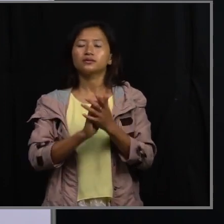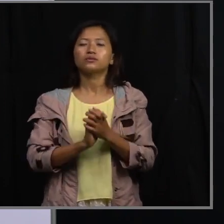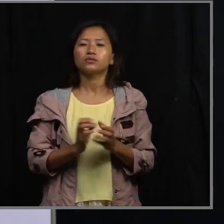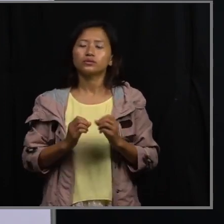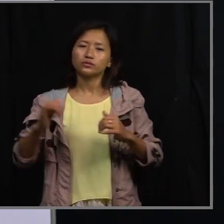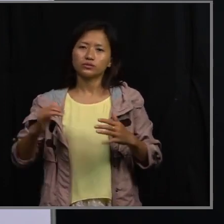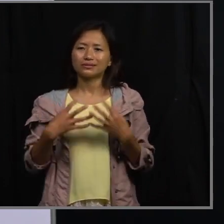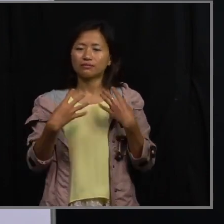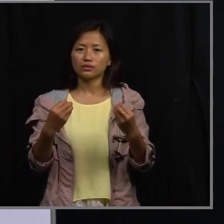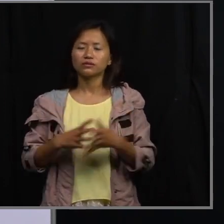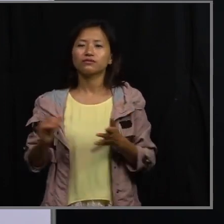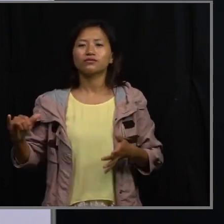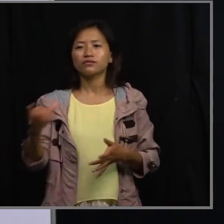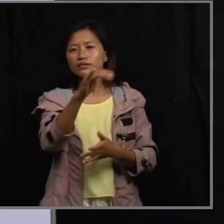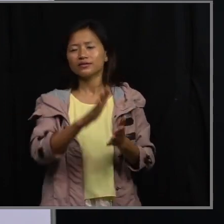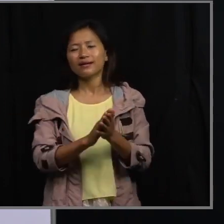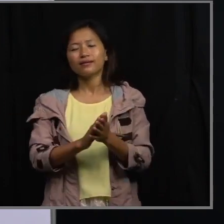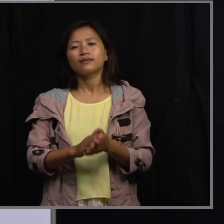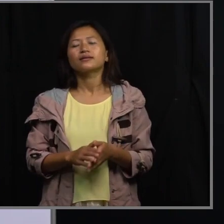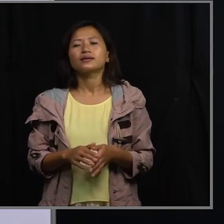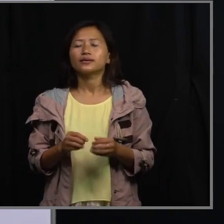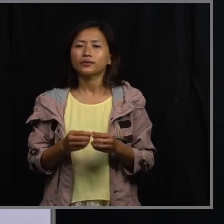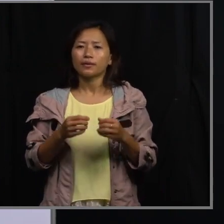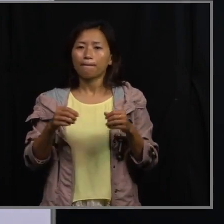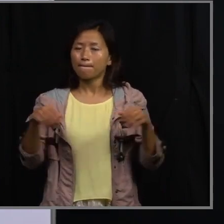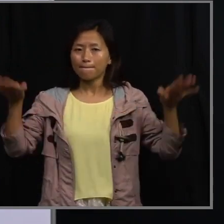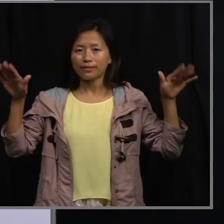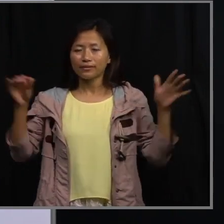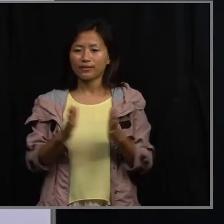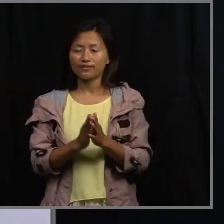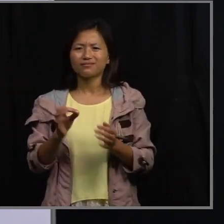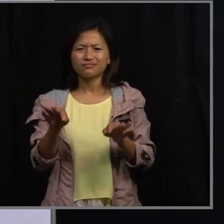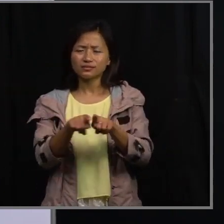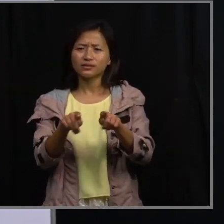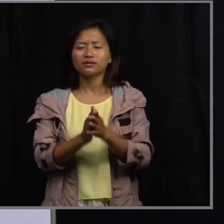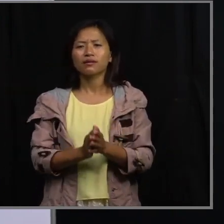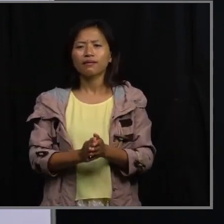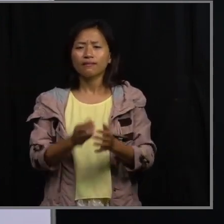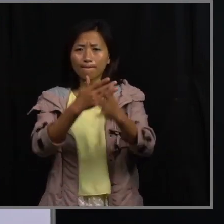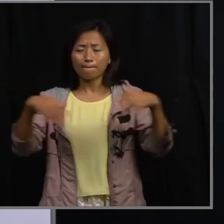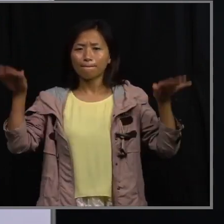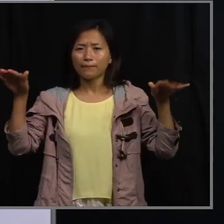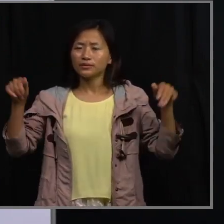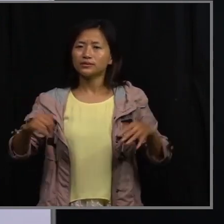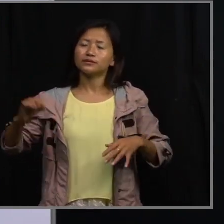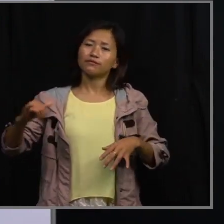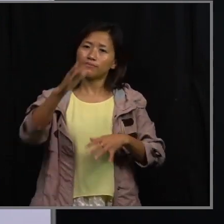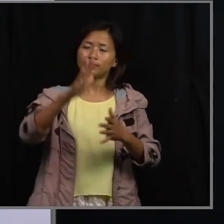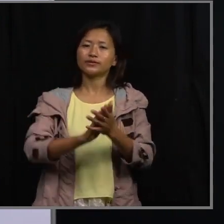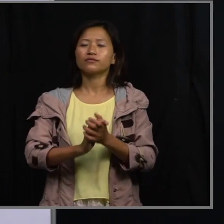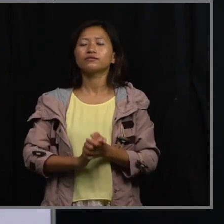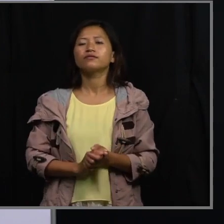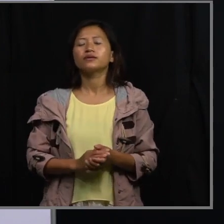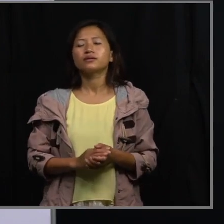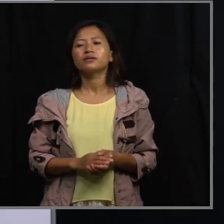to fly, right? Want to fly like birds in the open sky, which leads to what? Flying of birds. What?